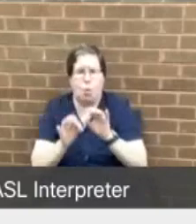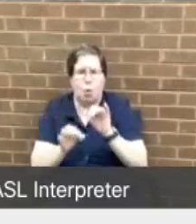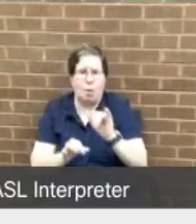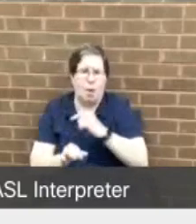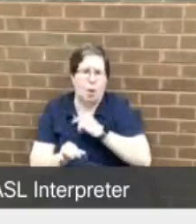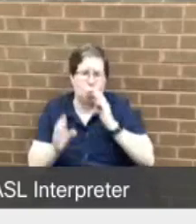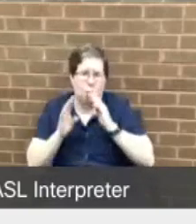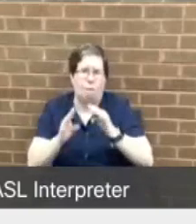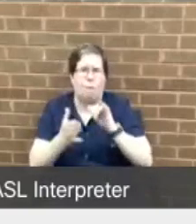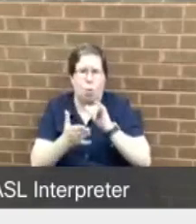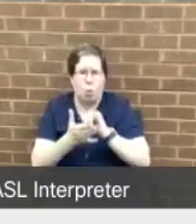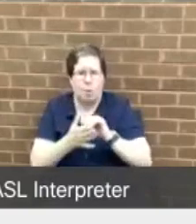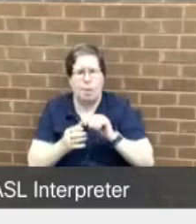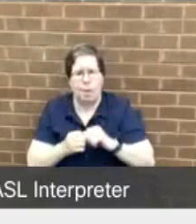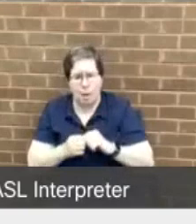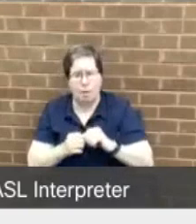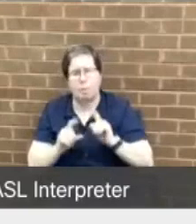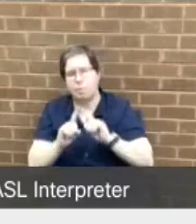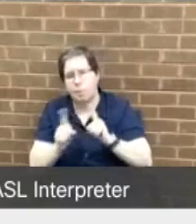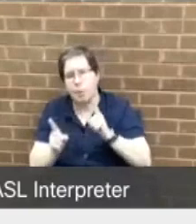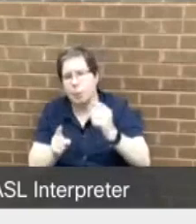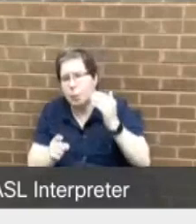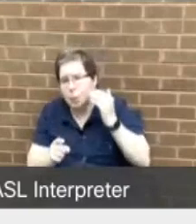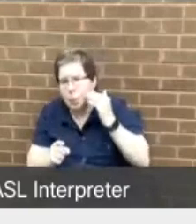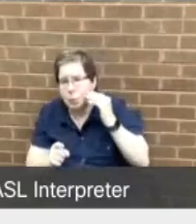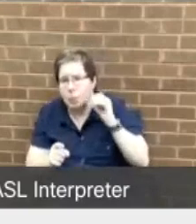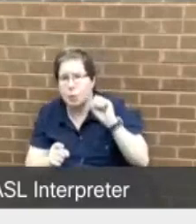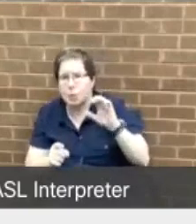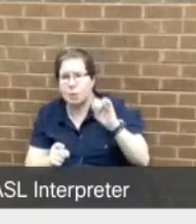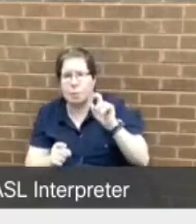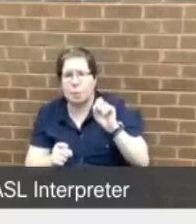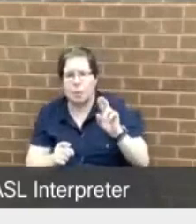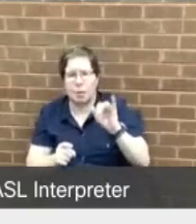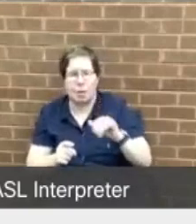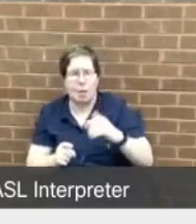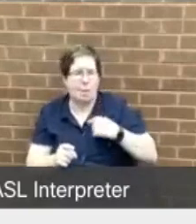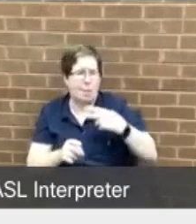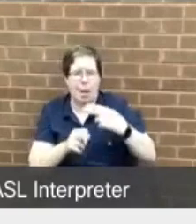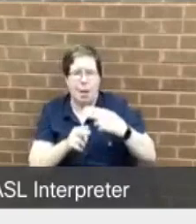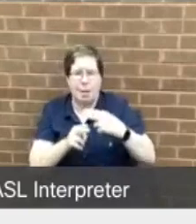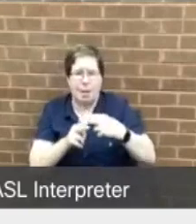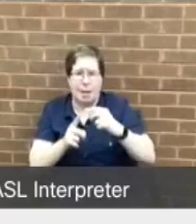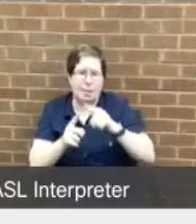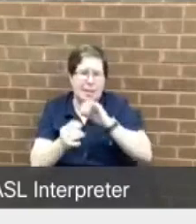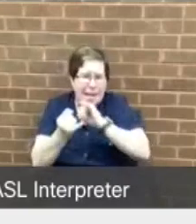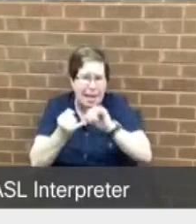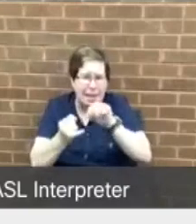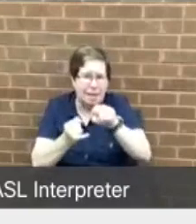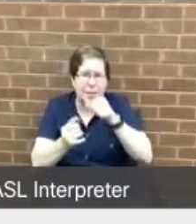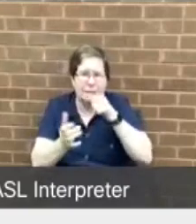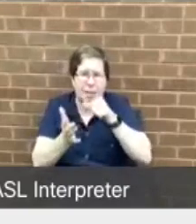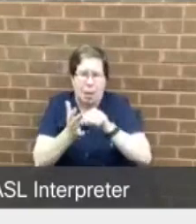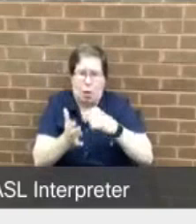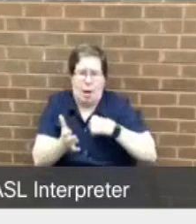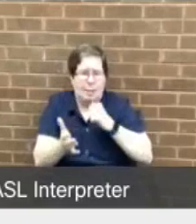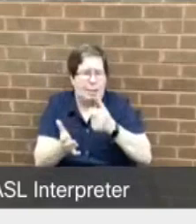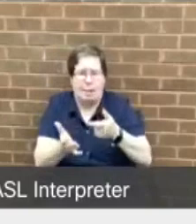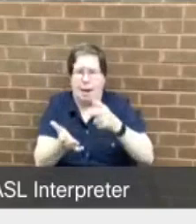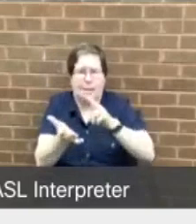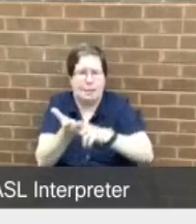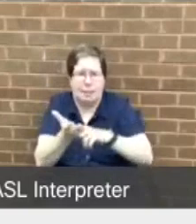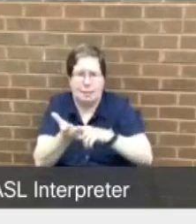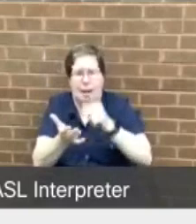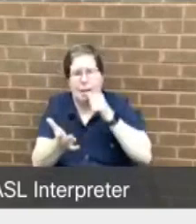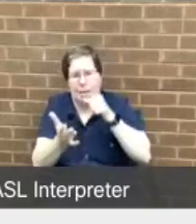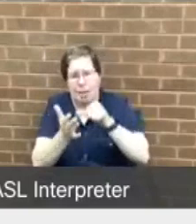on that. You may note, however, Secretary Slater, that my name is not at the end of this letter. I did not sign this letter as council chair, even though it